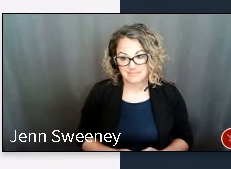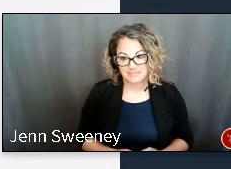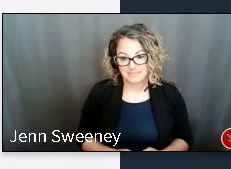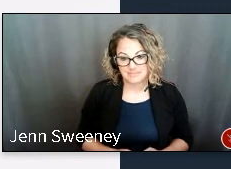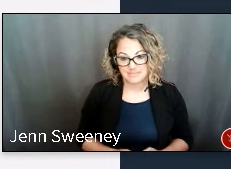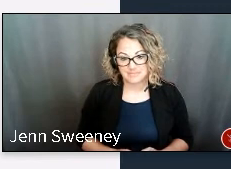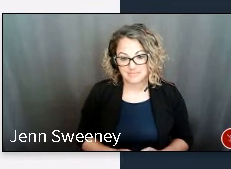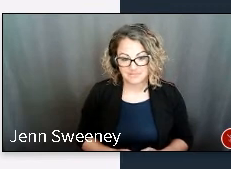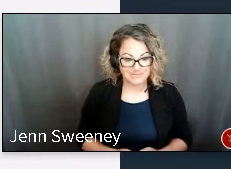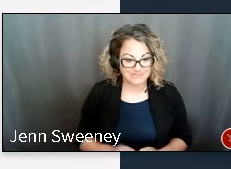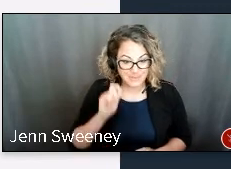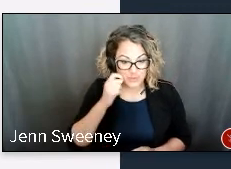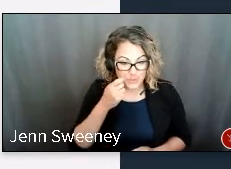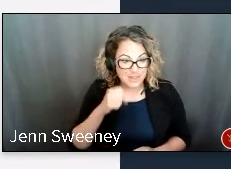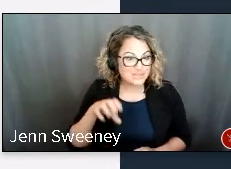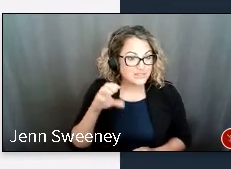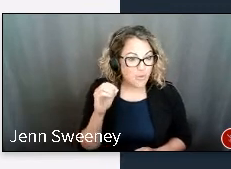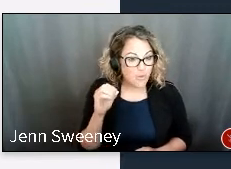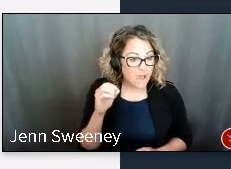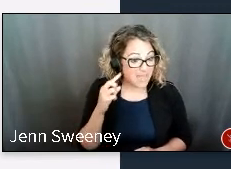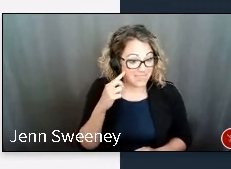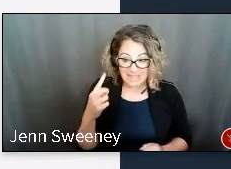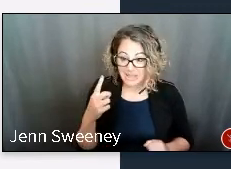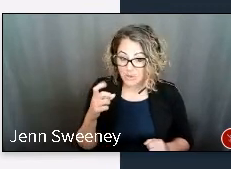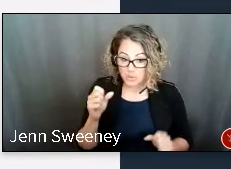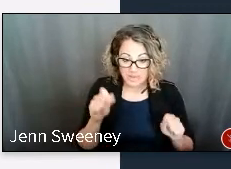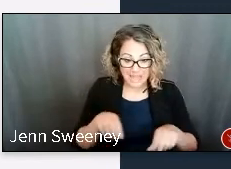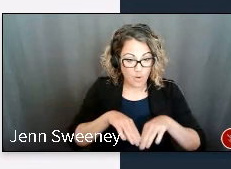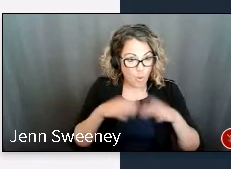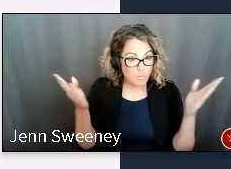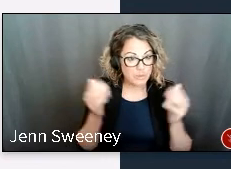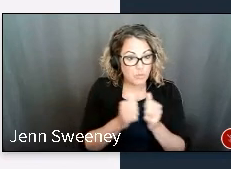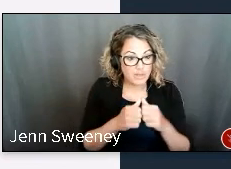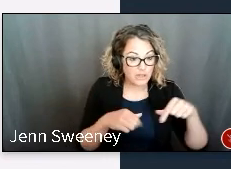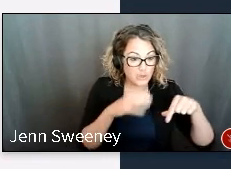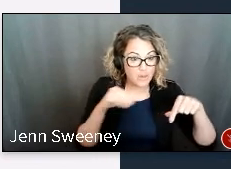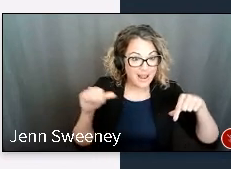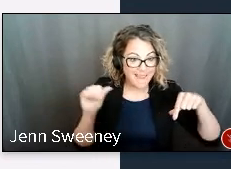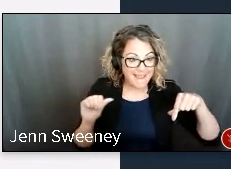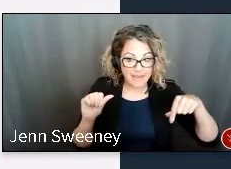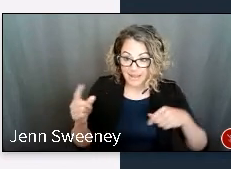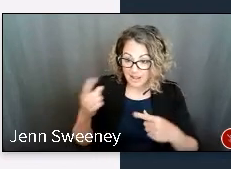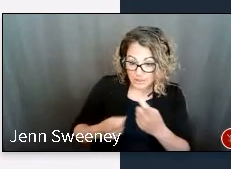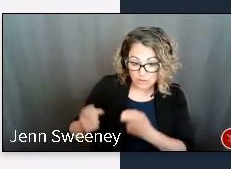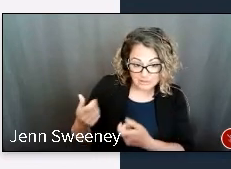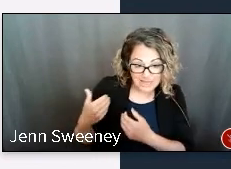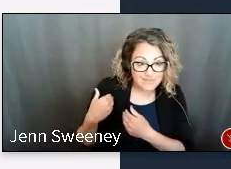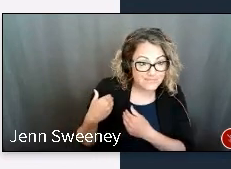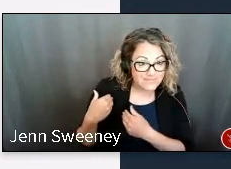Cool. I think we can start with the Q&A sessions. Any questions you